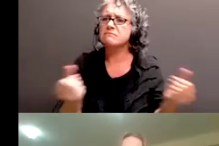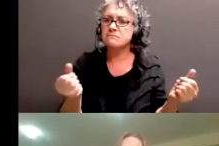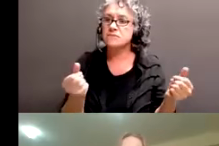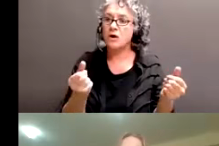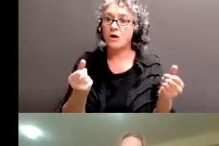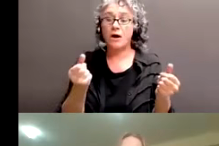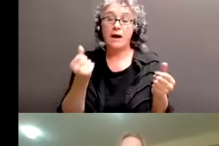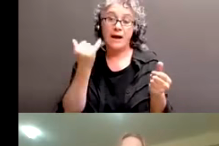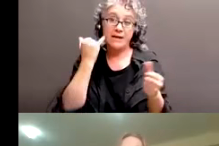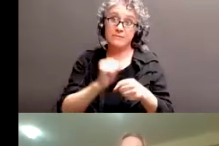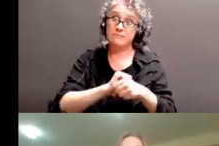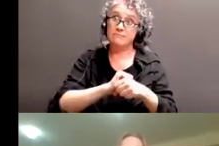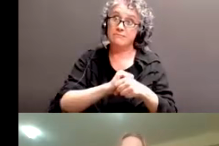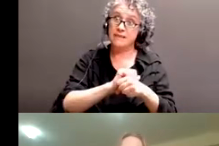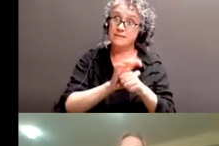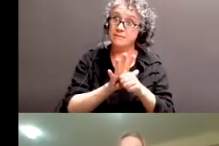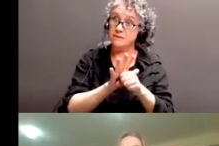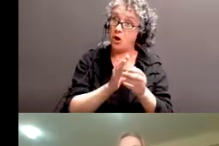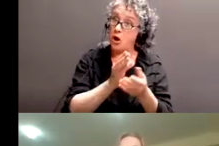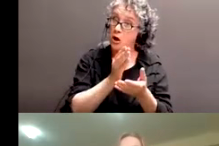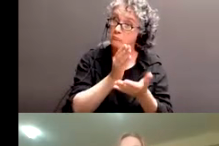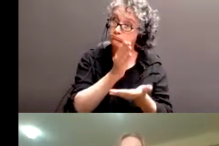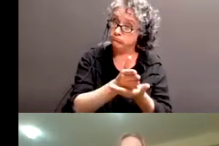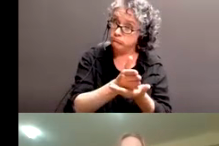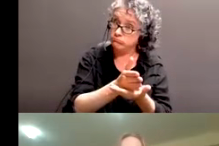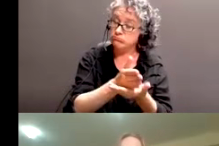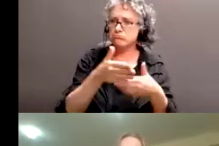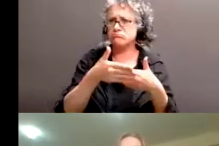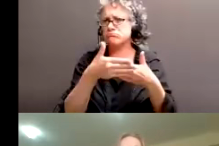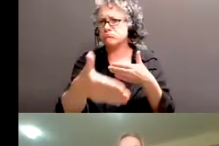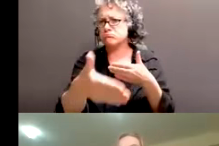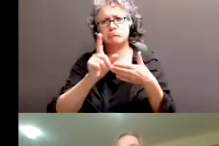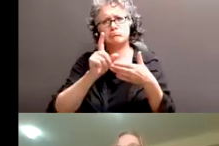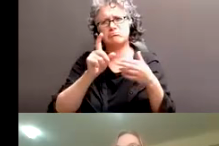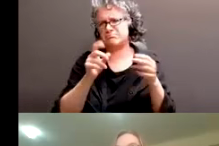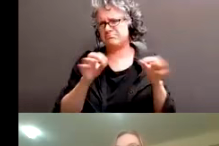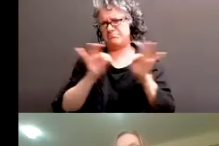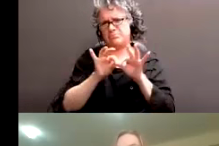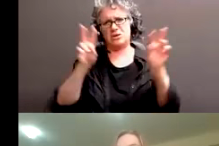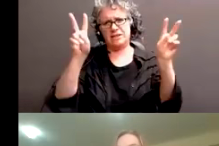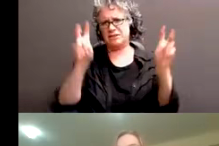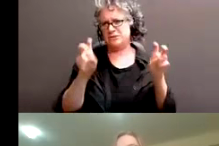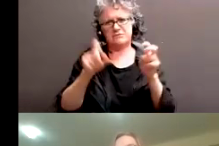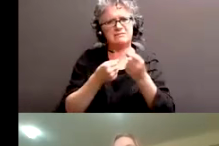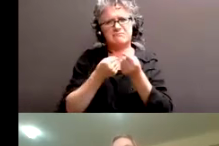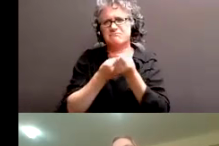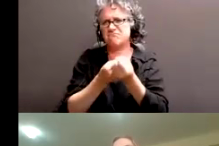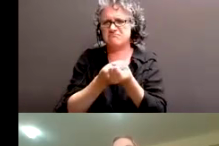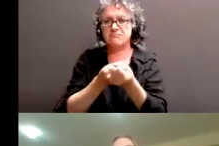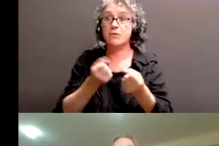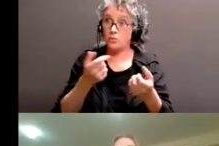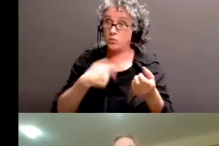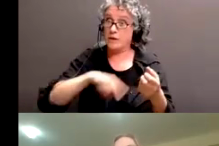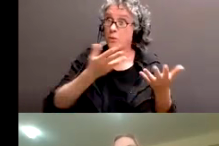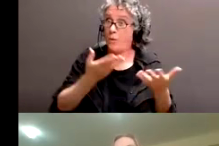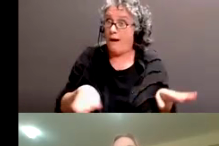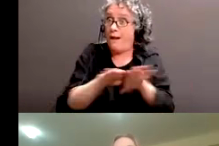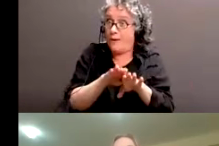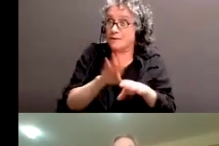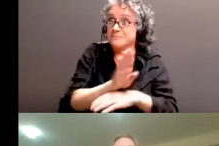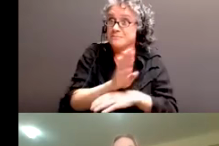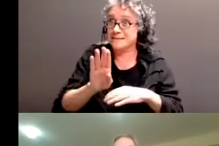the pandemic. This is an important issue that we need to continue on. We want to put ourselves out of business. We want to make sure that seniors are safe,